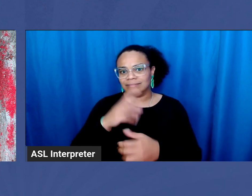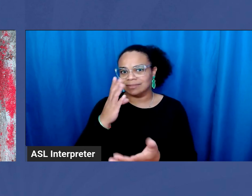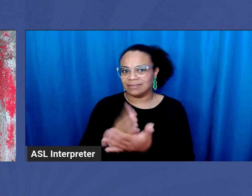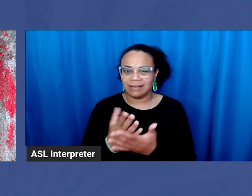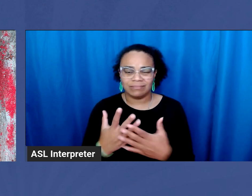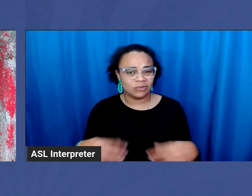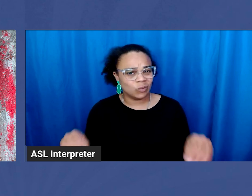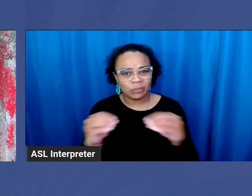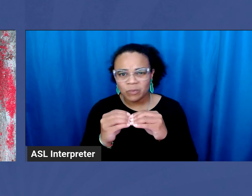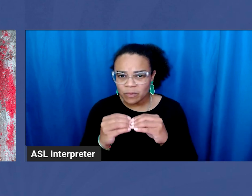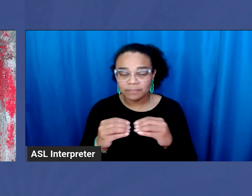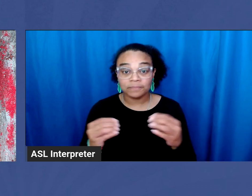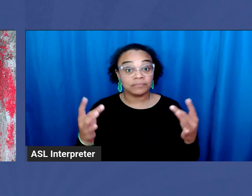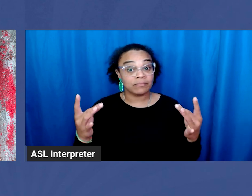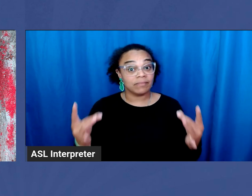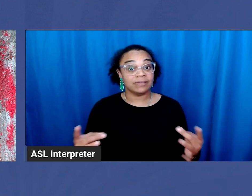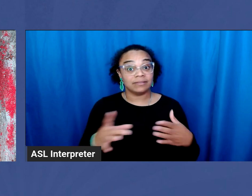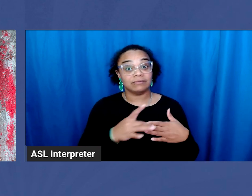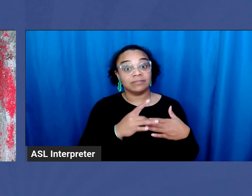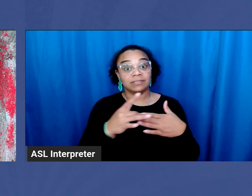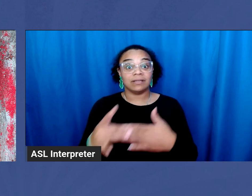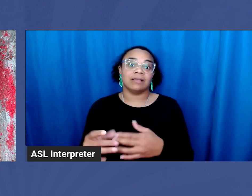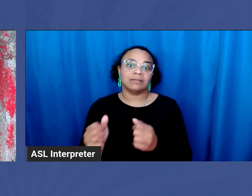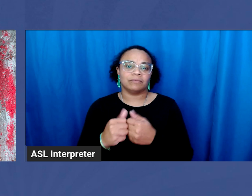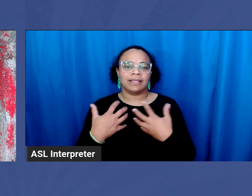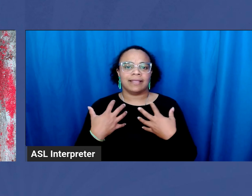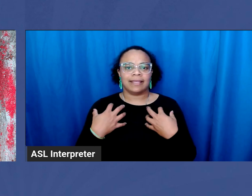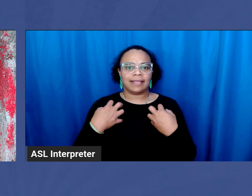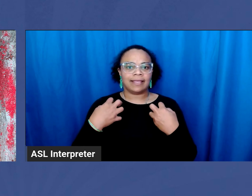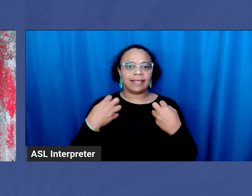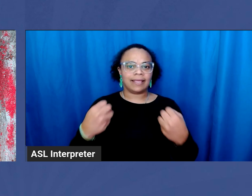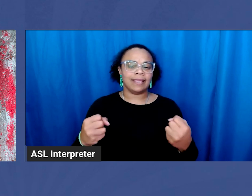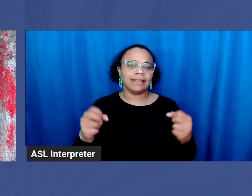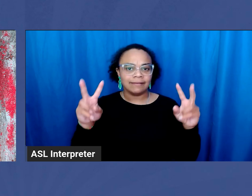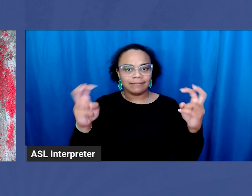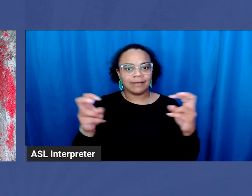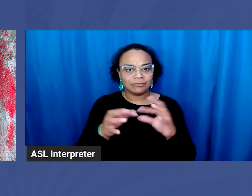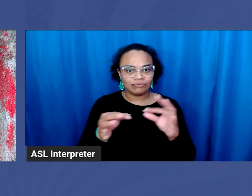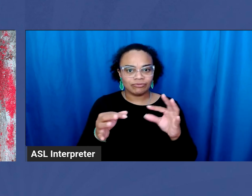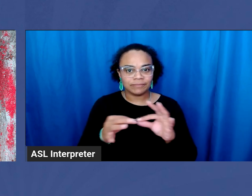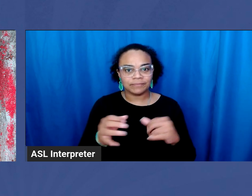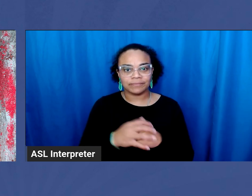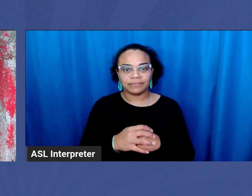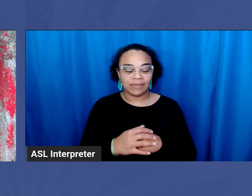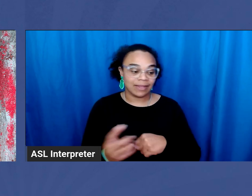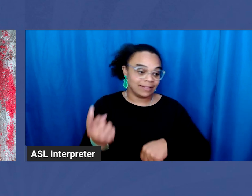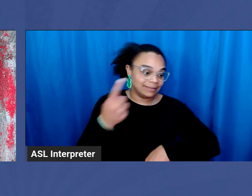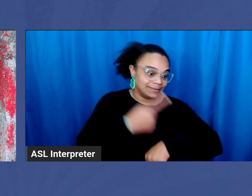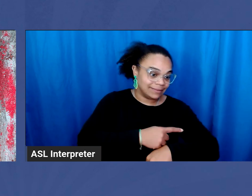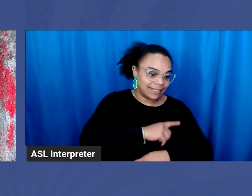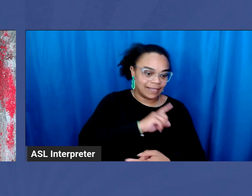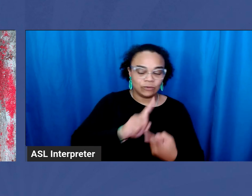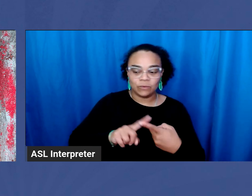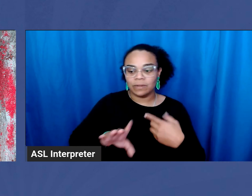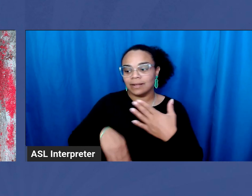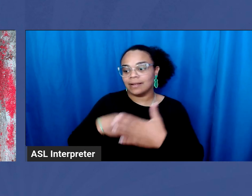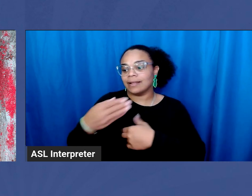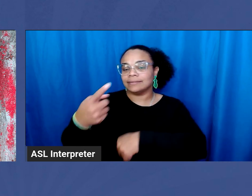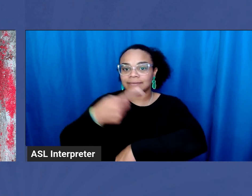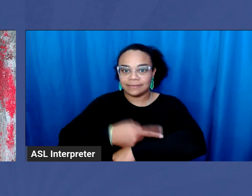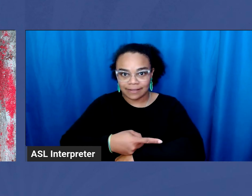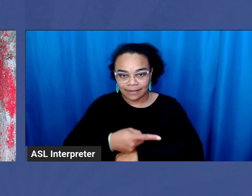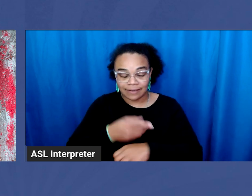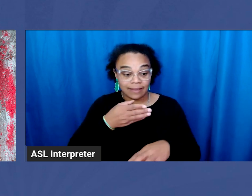more. Meditation guides with a healing mantra. Day to next day, after night